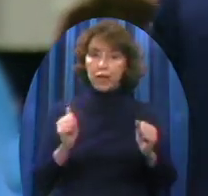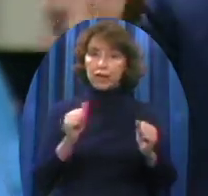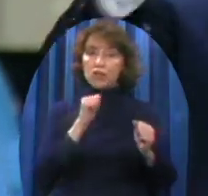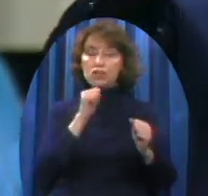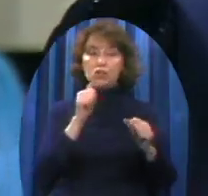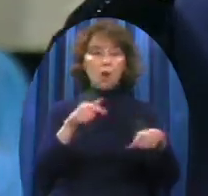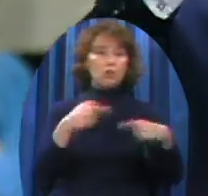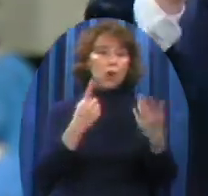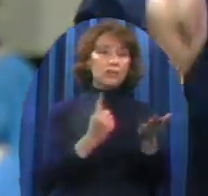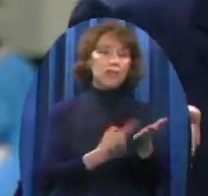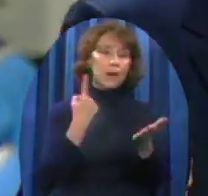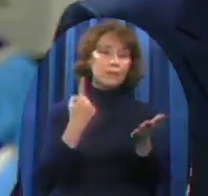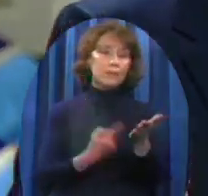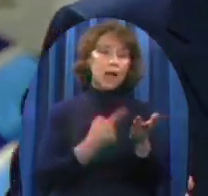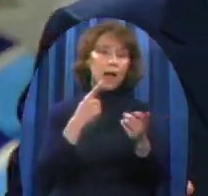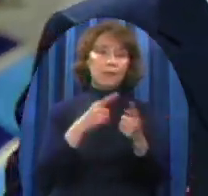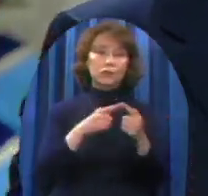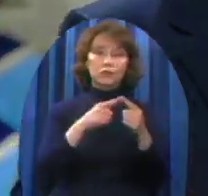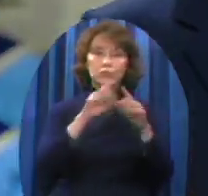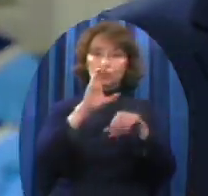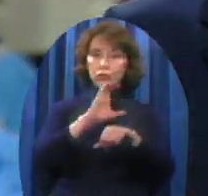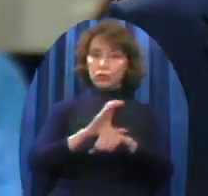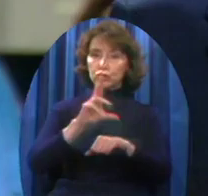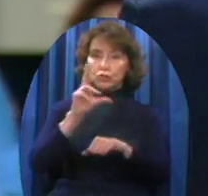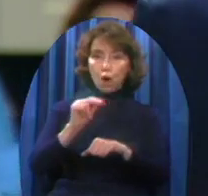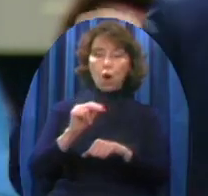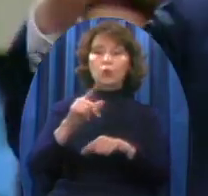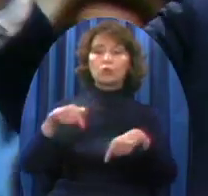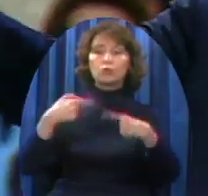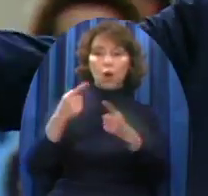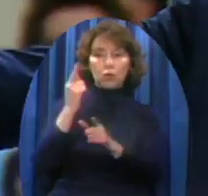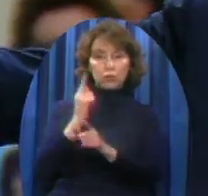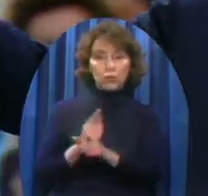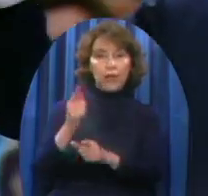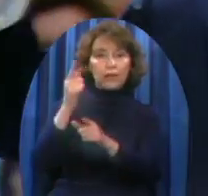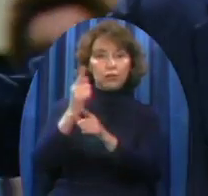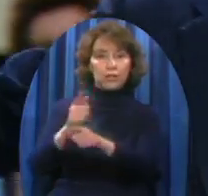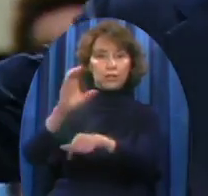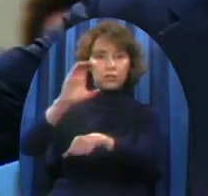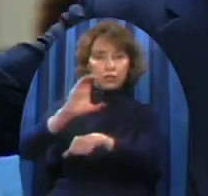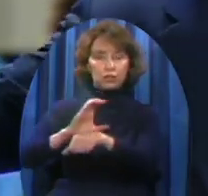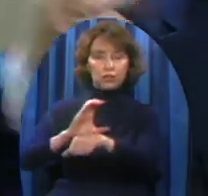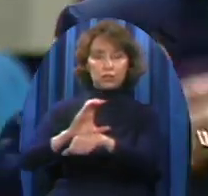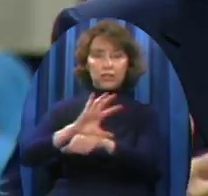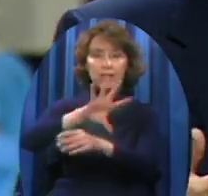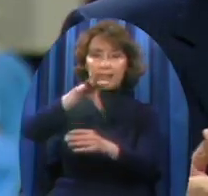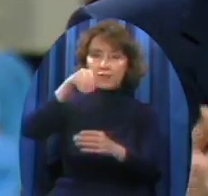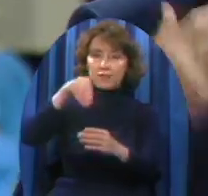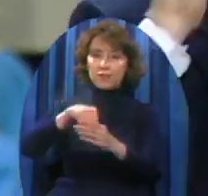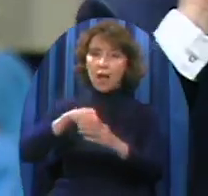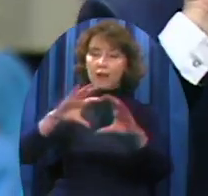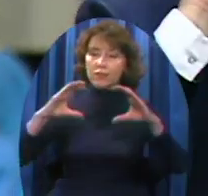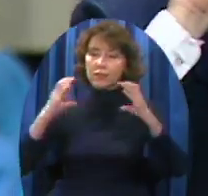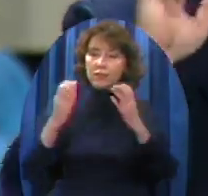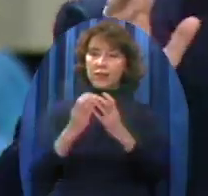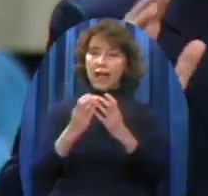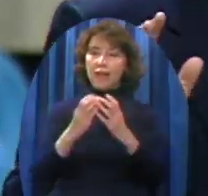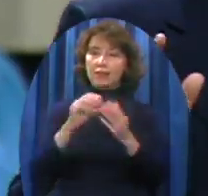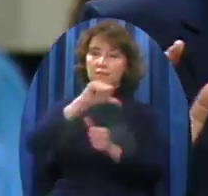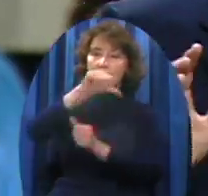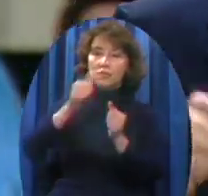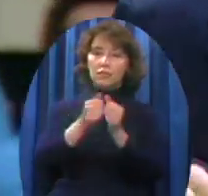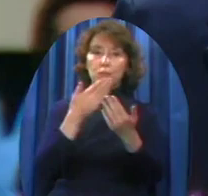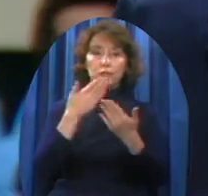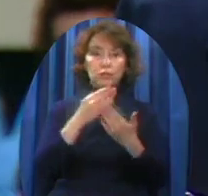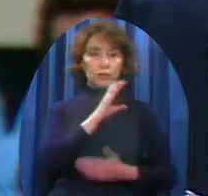it. I mean, you attend church every time you can. Attend Sunday schools, get into seminars, get in workshops, get around good Christians, listen, try to